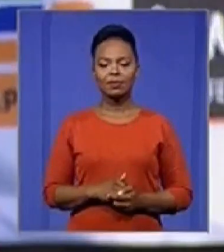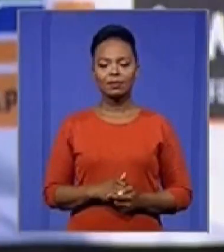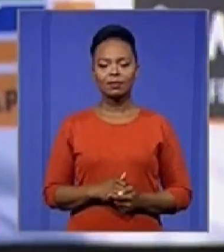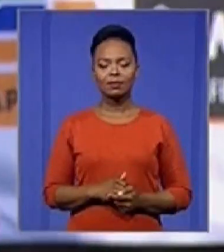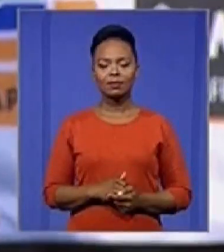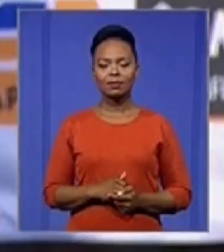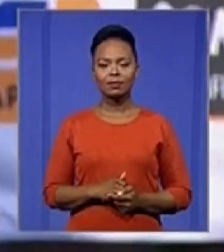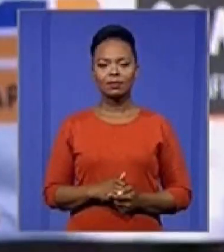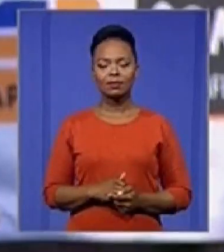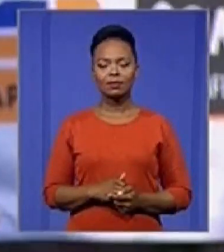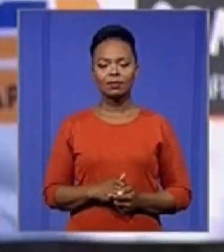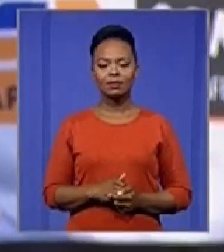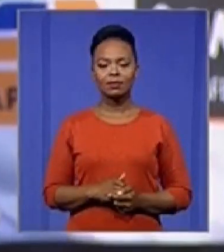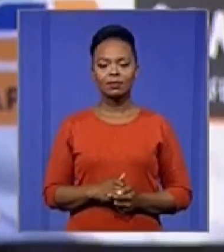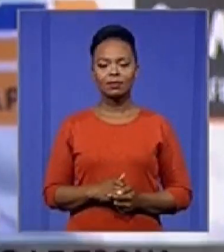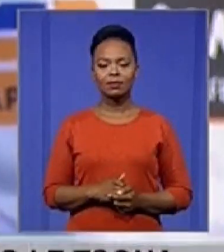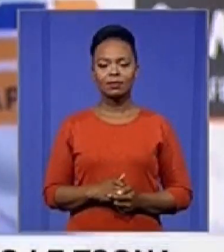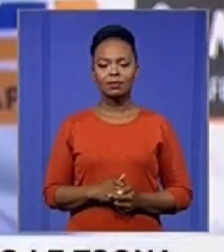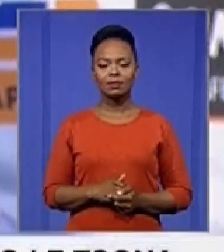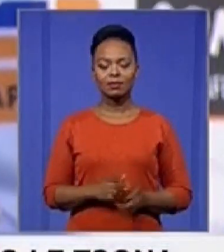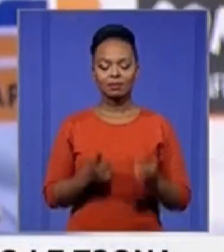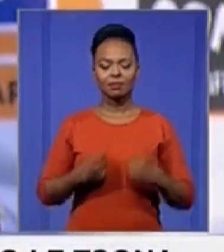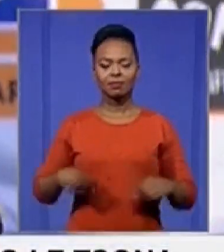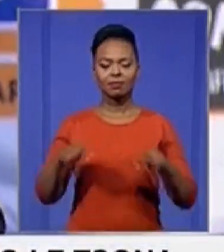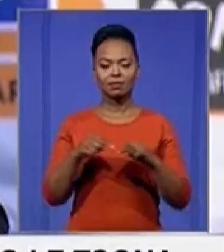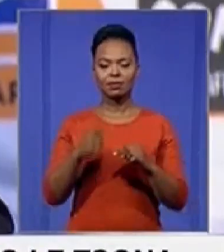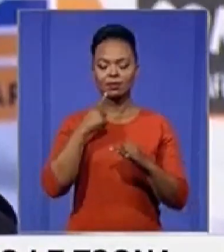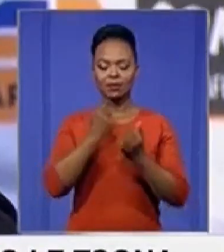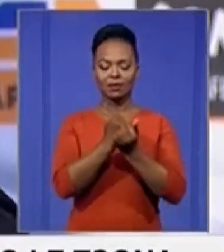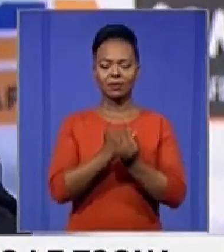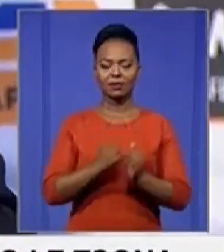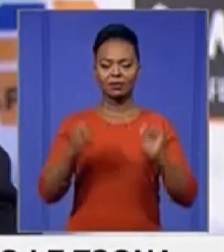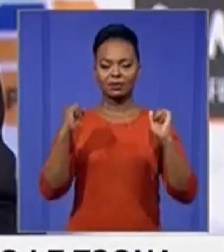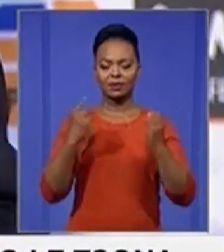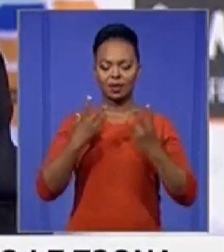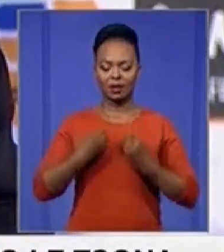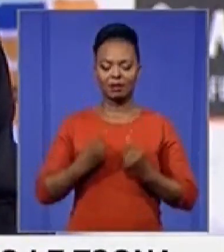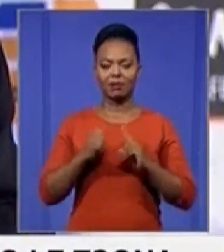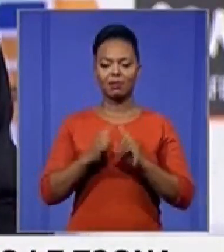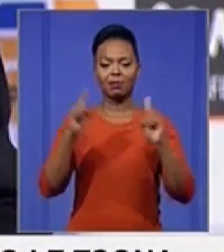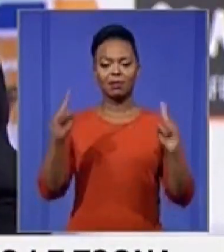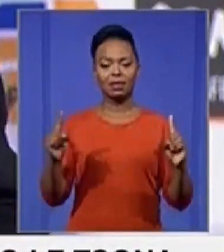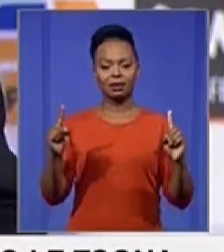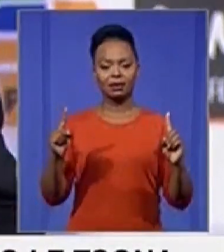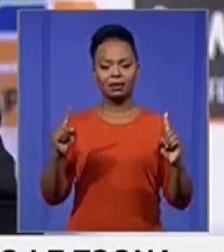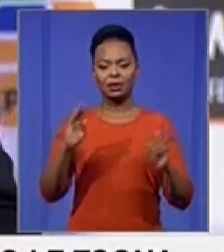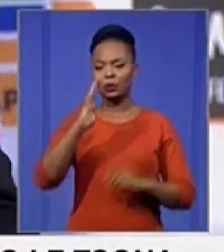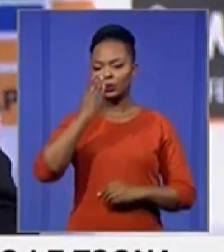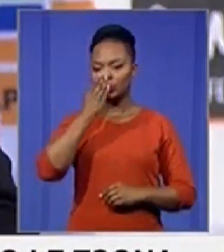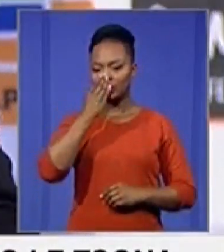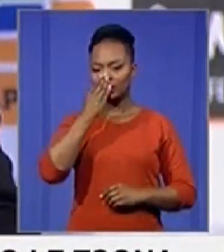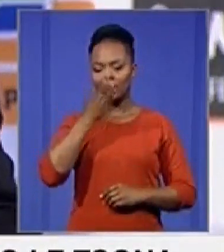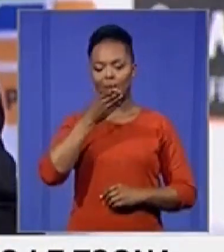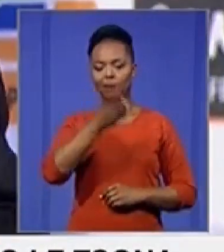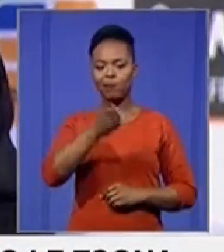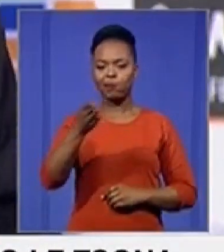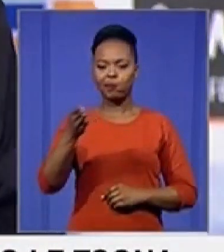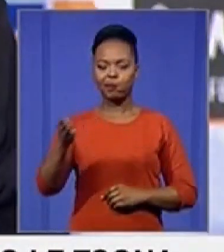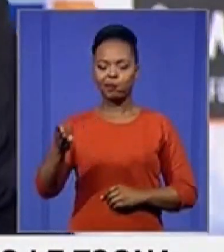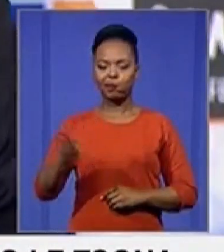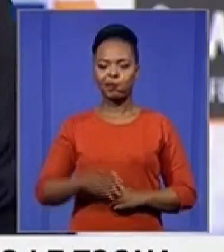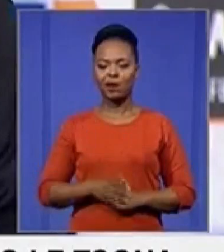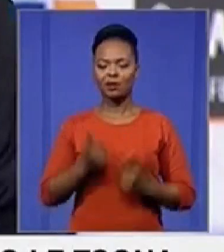Re ka se re gona le tokologo ha ditsotsi di tsamaya gogotle ba etsa ntwe